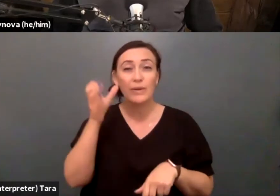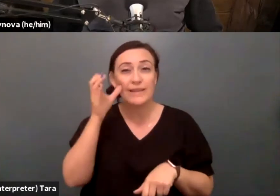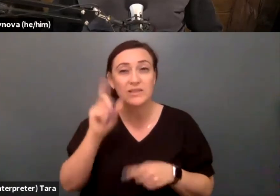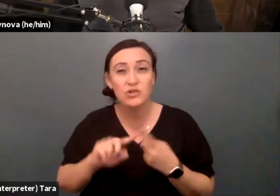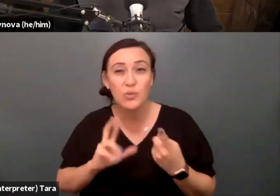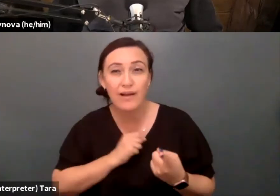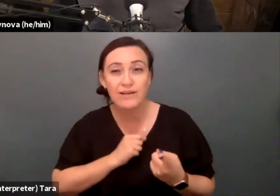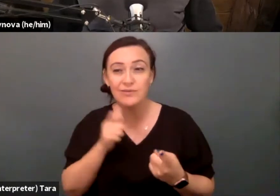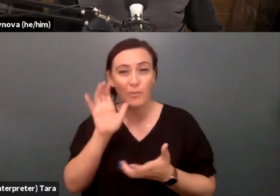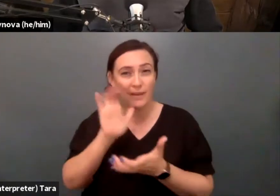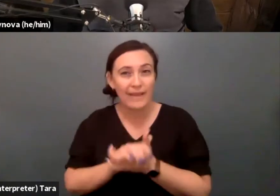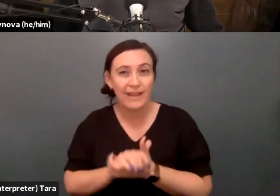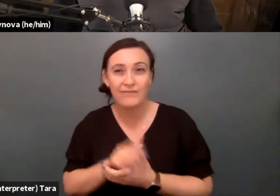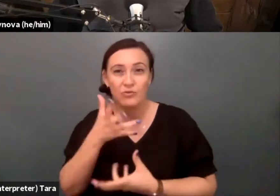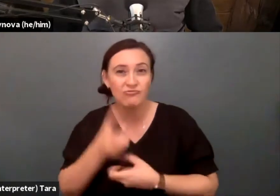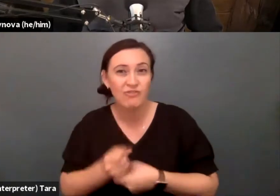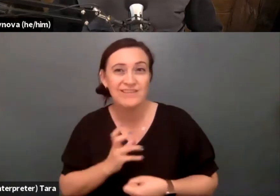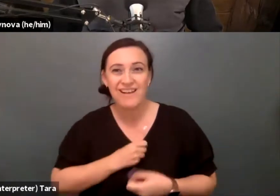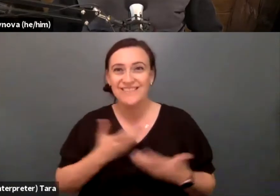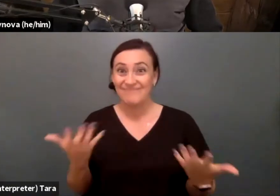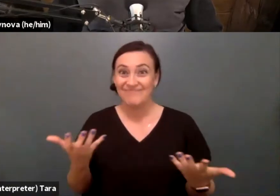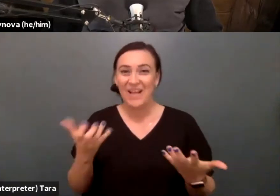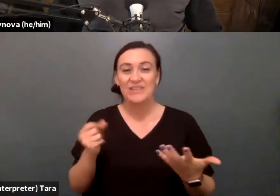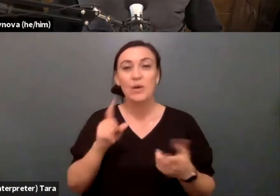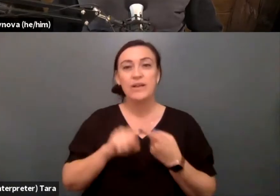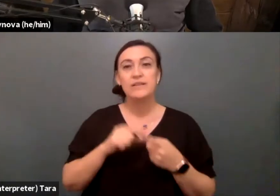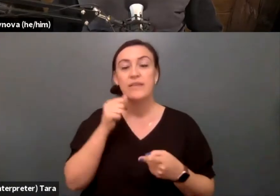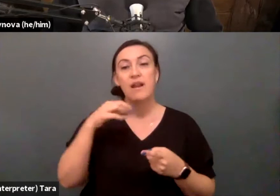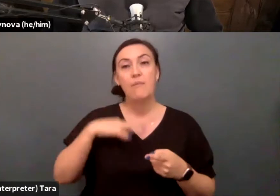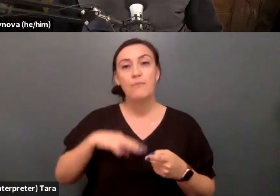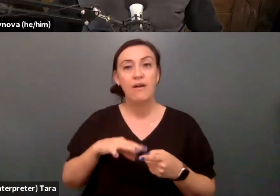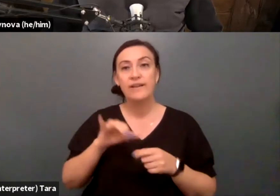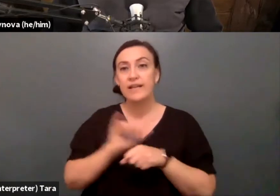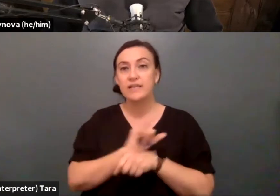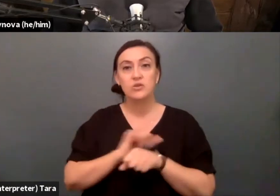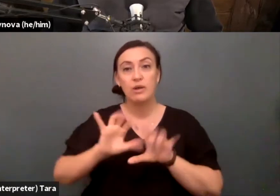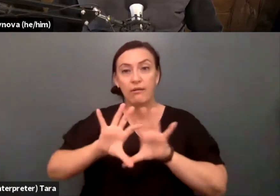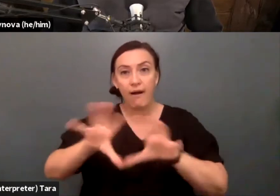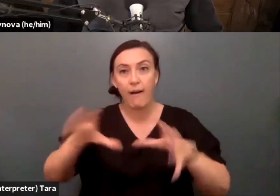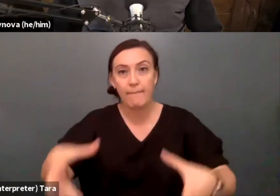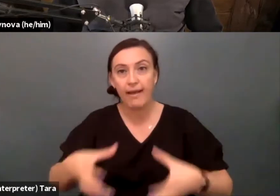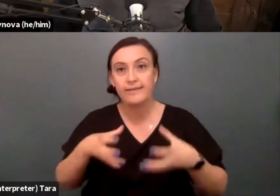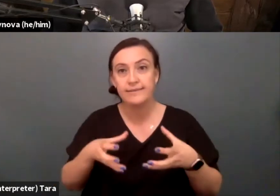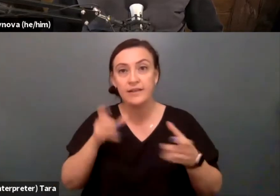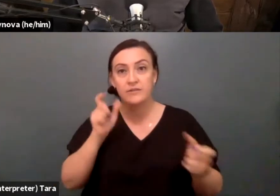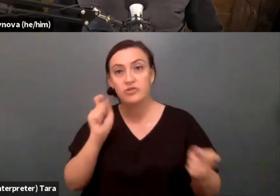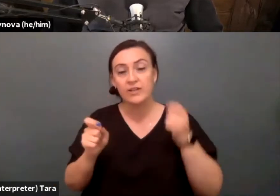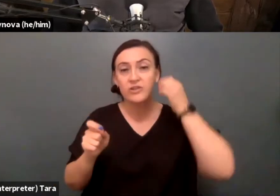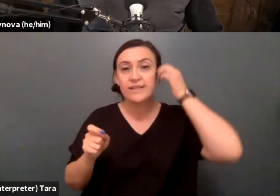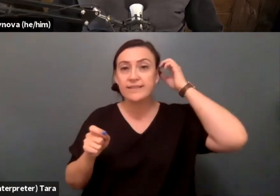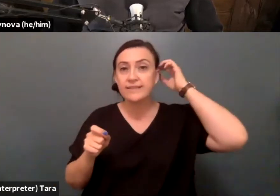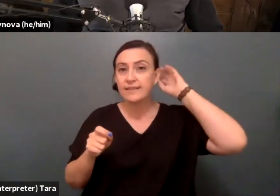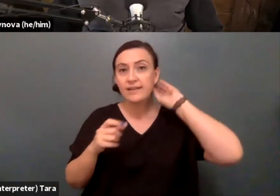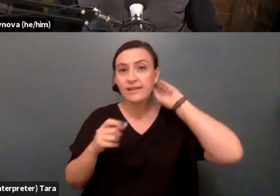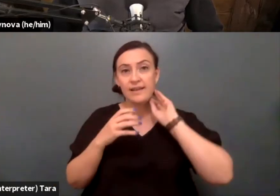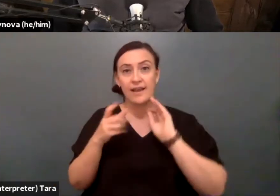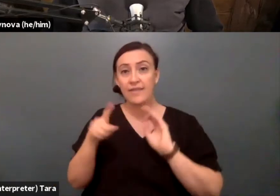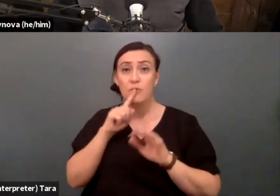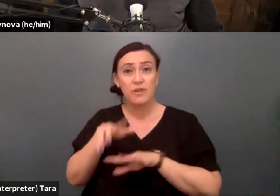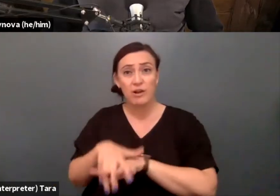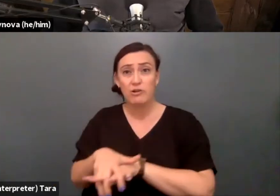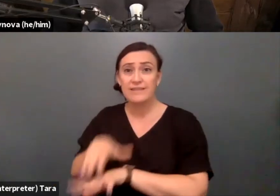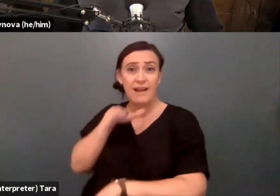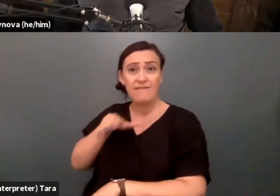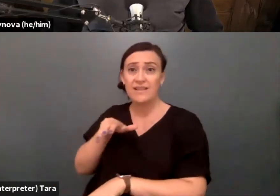this work, until the nonprofit industrial complex changes and stops divesting from real movement work,